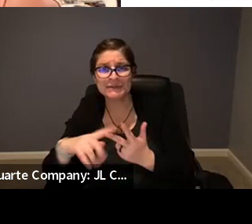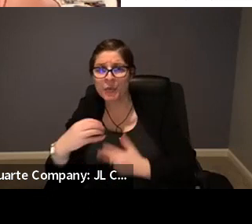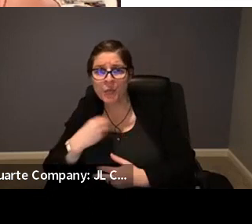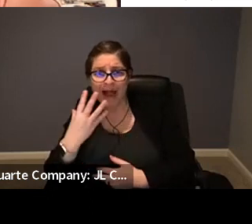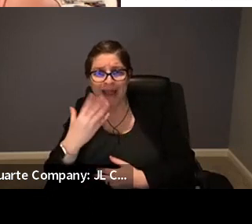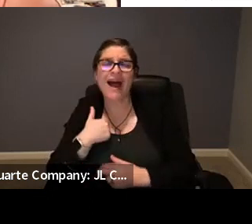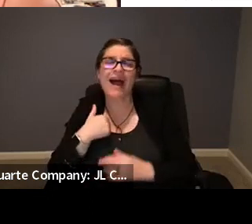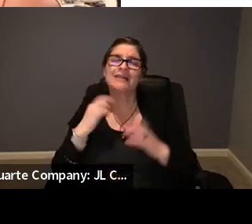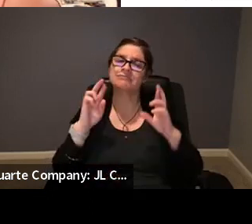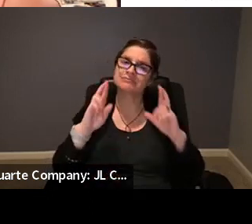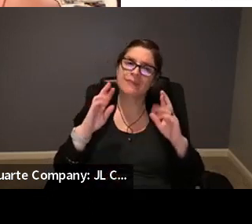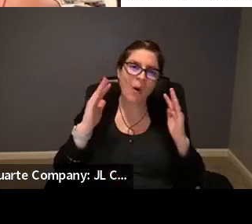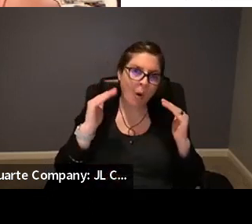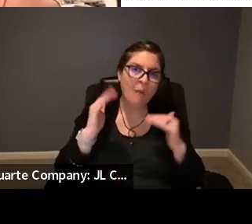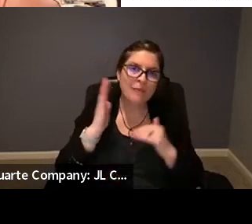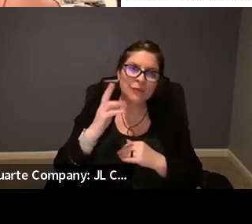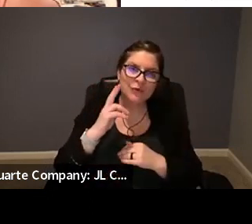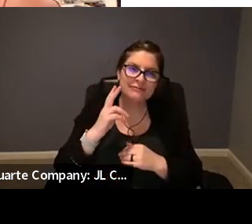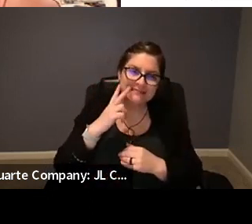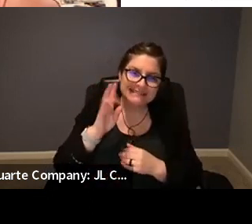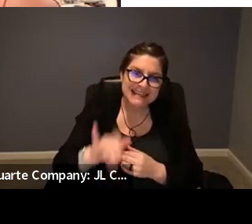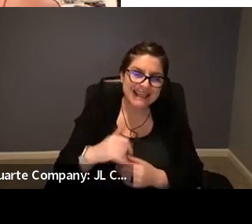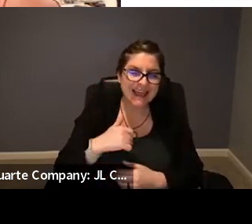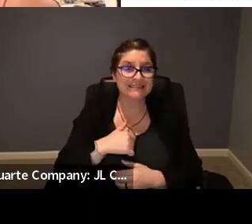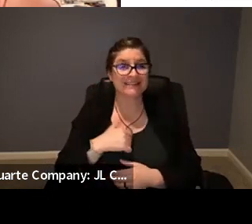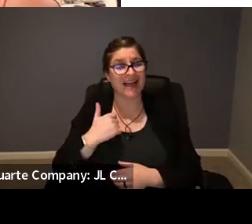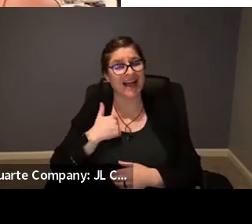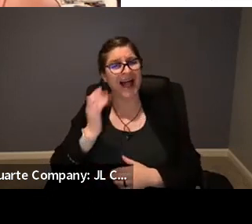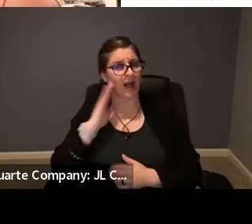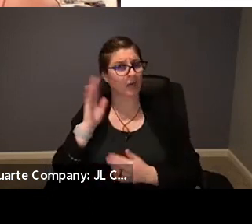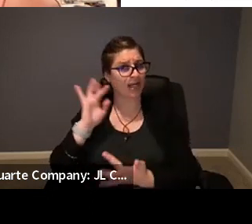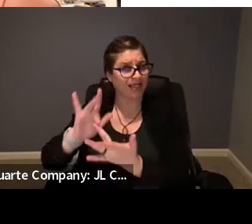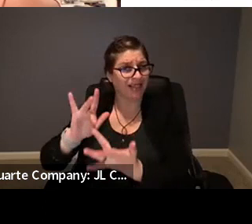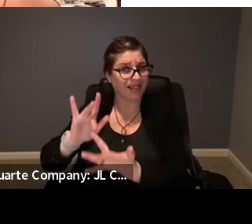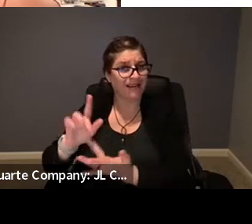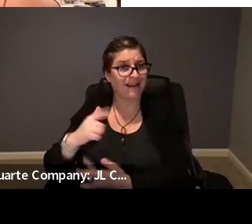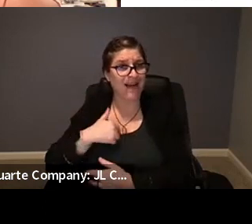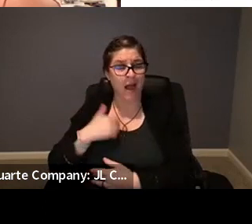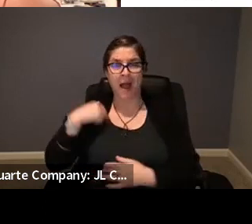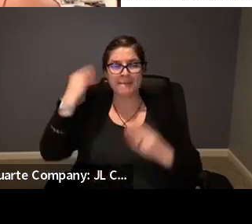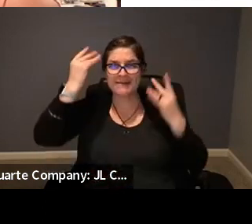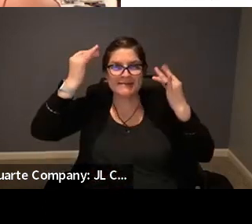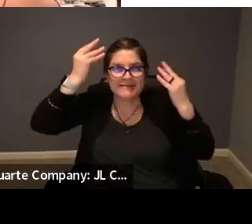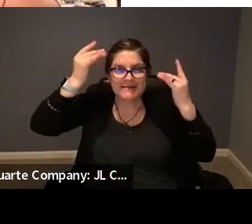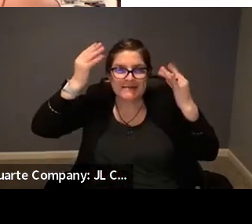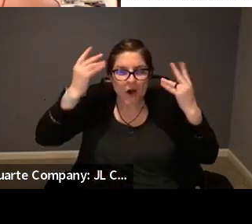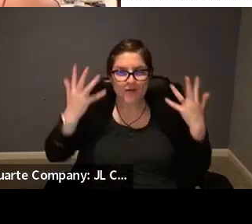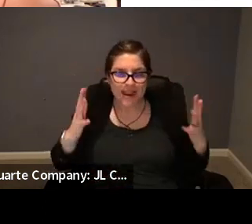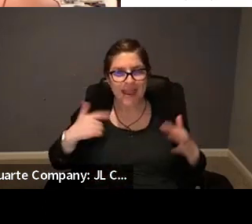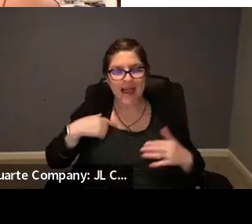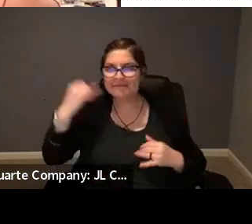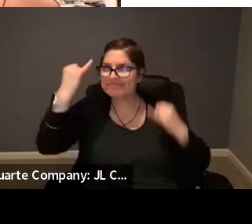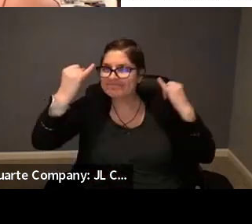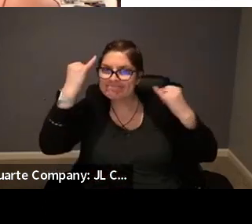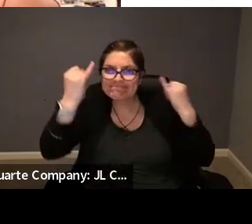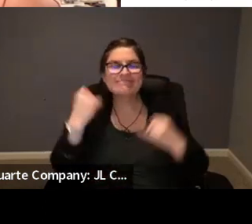get that. And I will certainly be in contact with you, right? Because I'm like, I'm already, my wheels are spinning. I've got some ideas. I